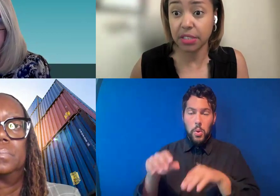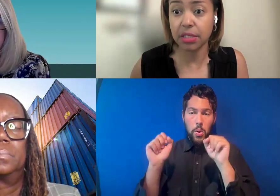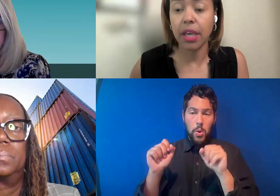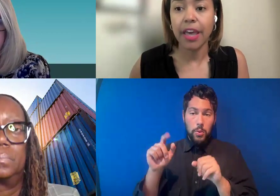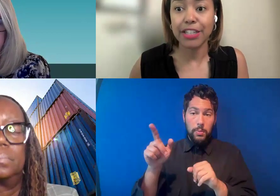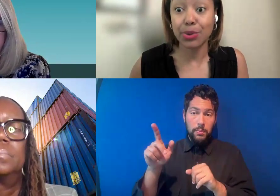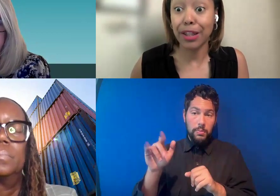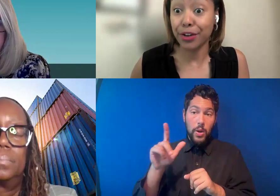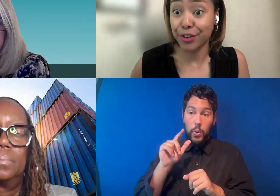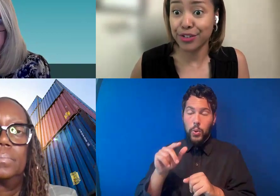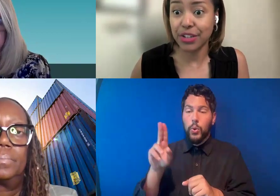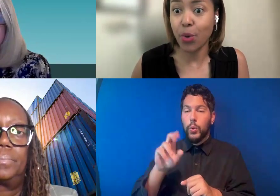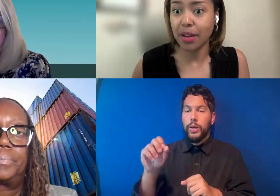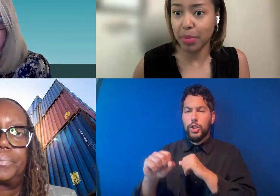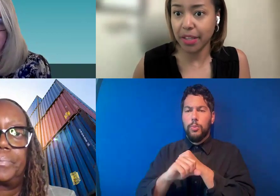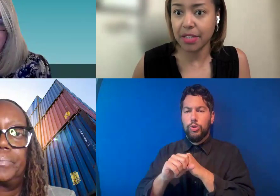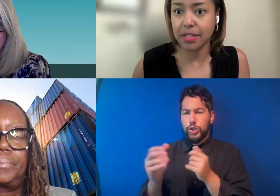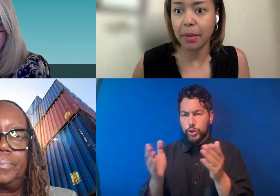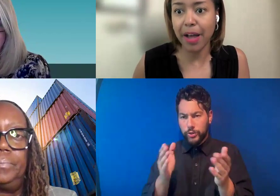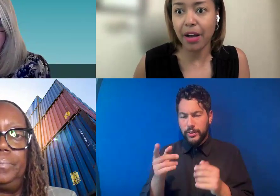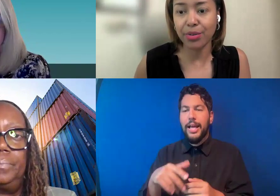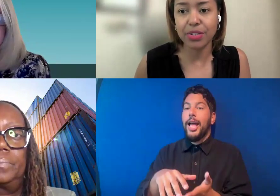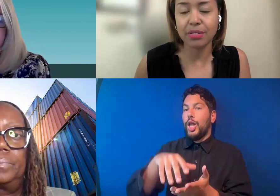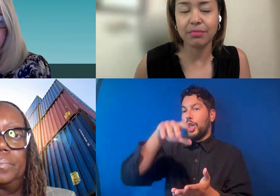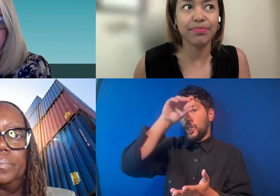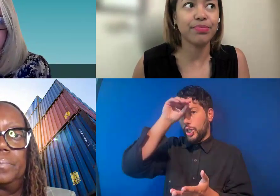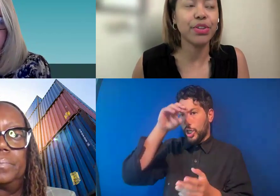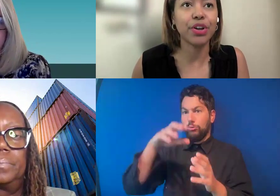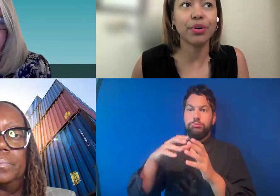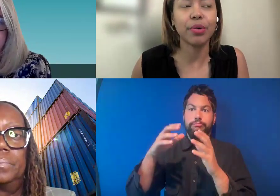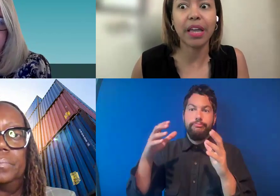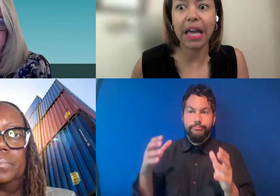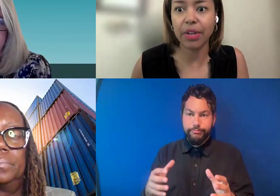Commercial Services. And so I learned quite a bit about,